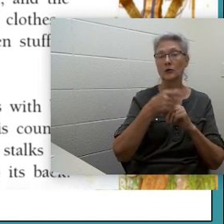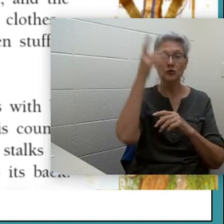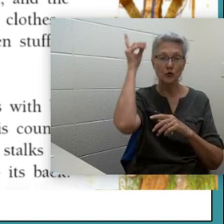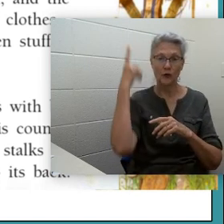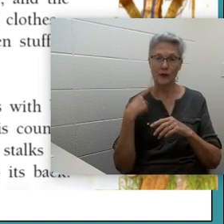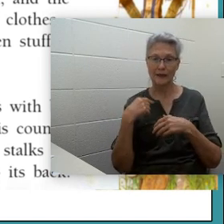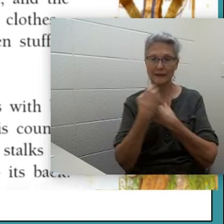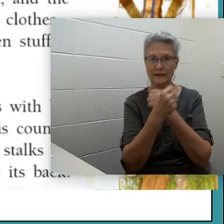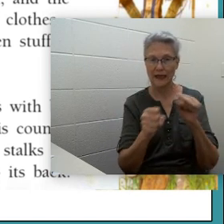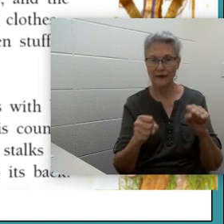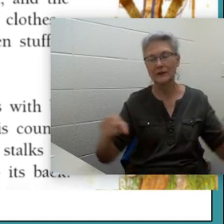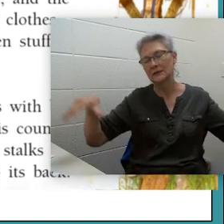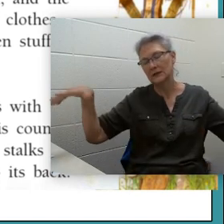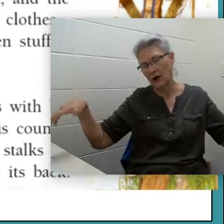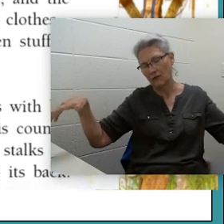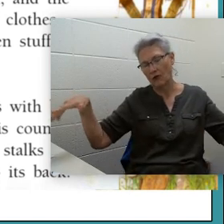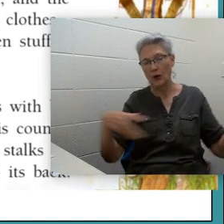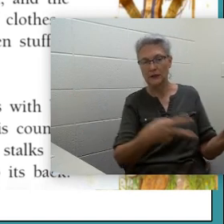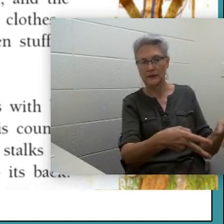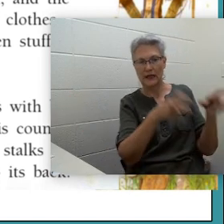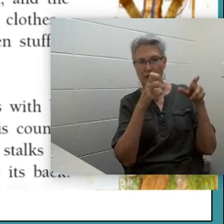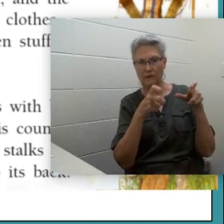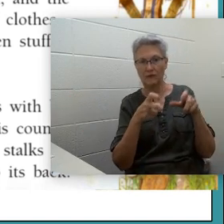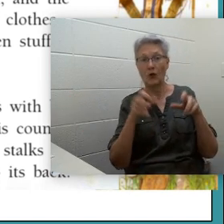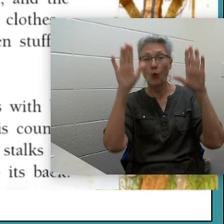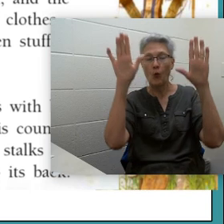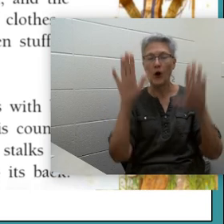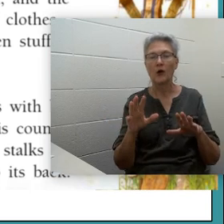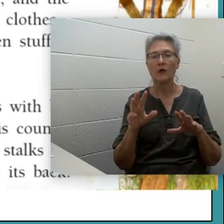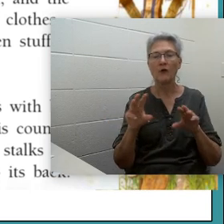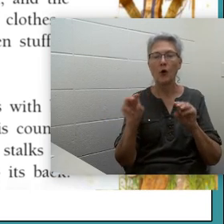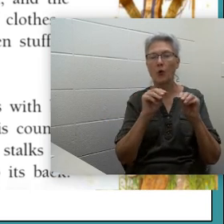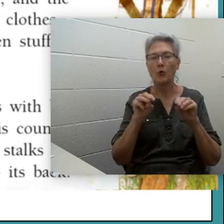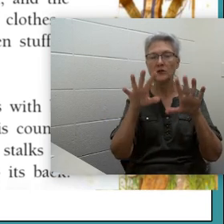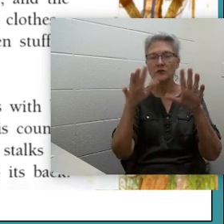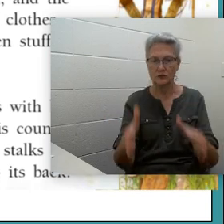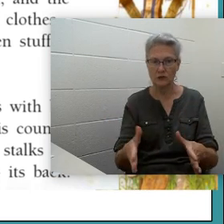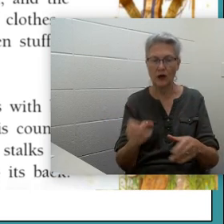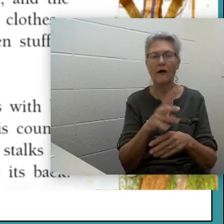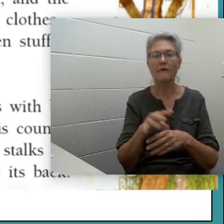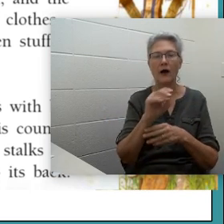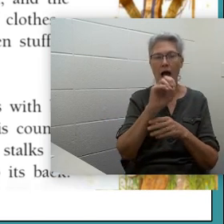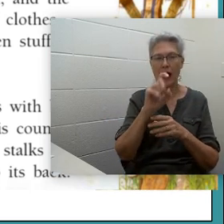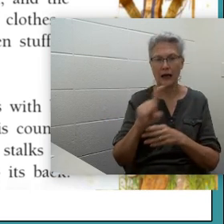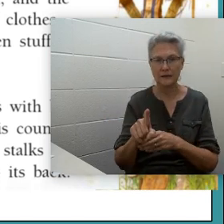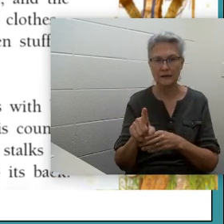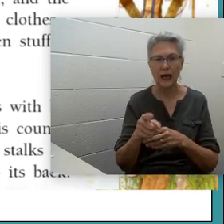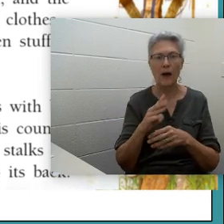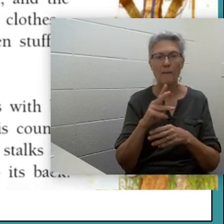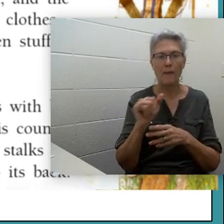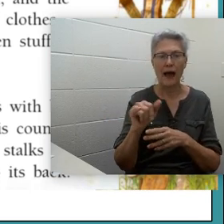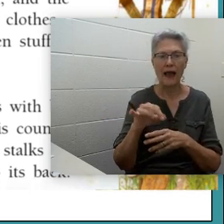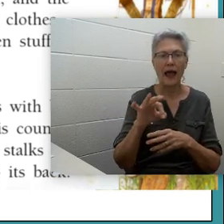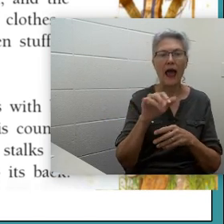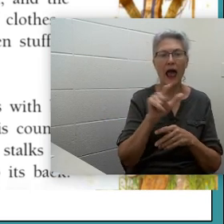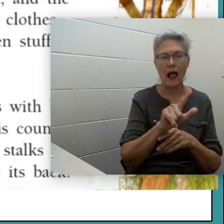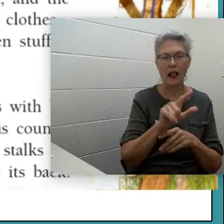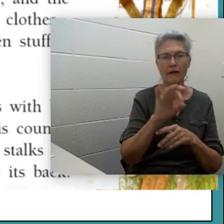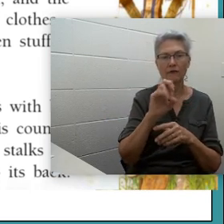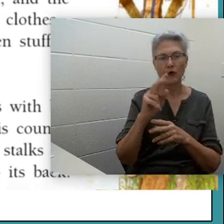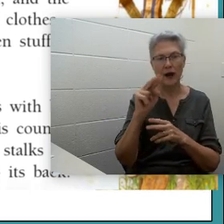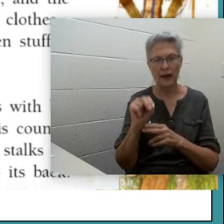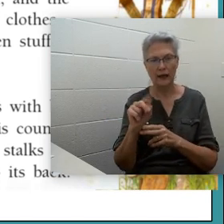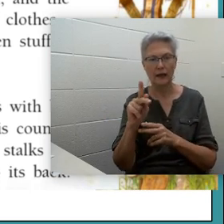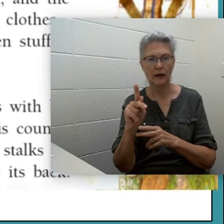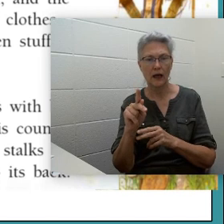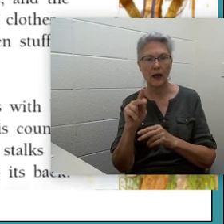Scarecrow, an excerpt from The Wonderful Wizard of Oz by L. Frank Baum. The Wizard of Oz 1939 is one of the